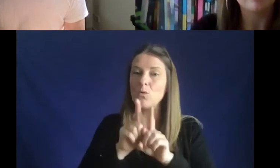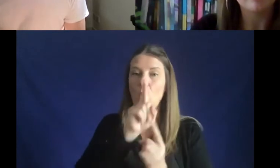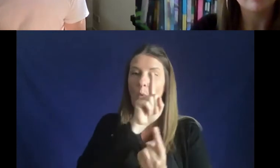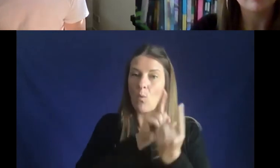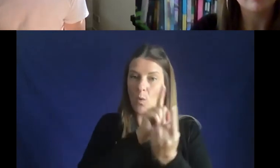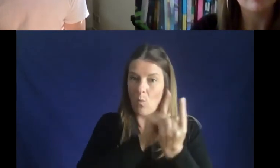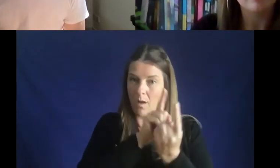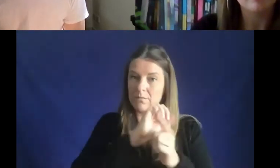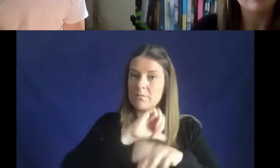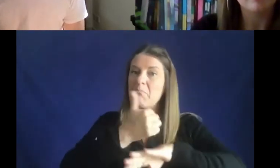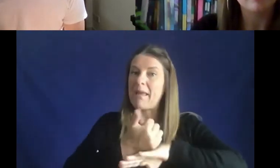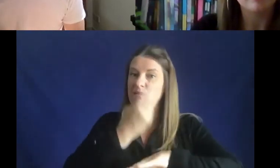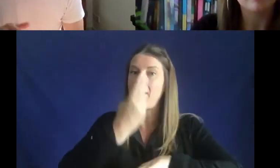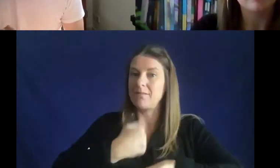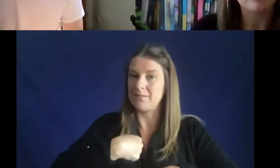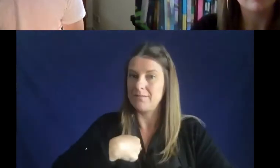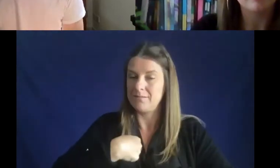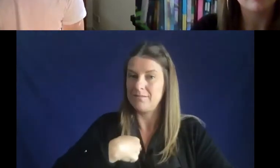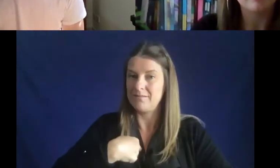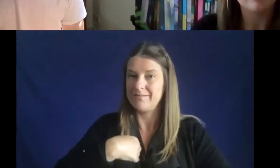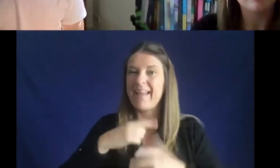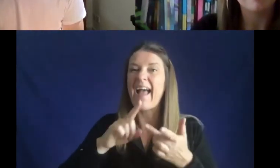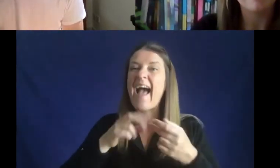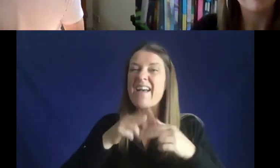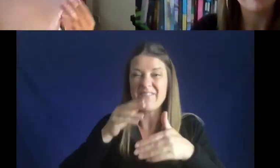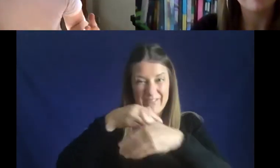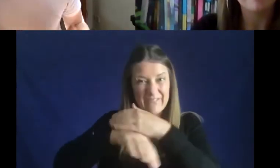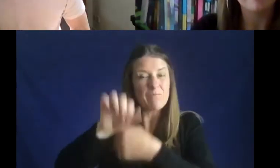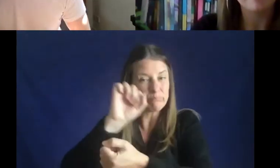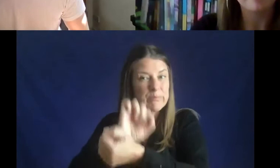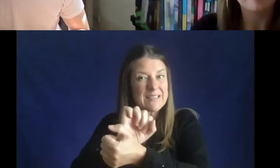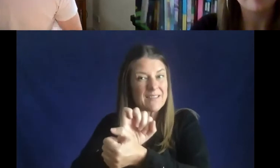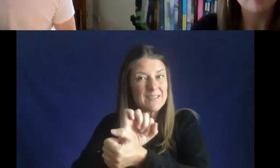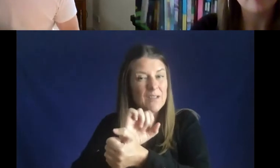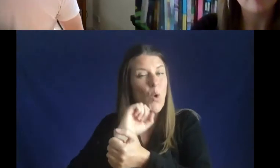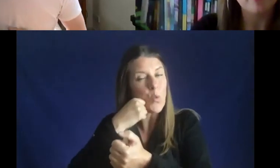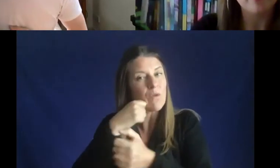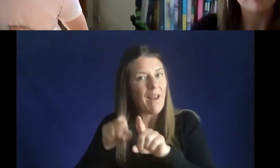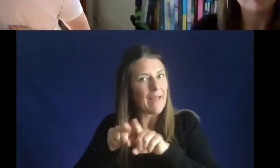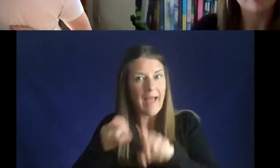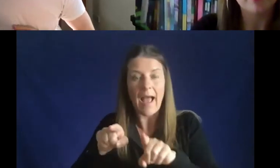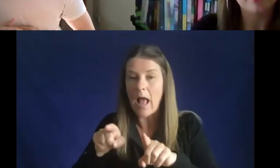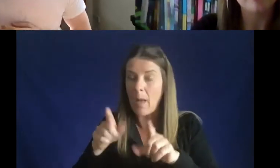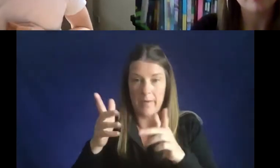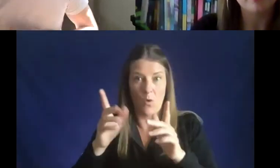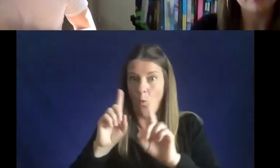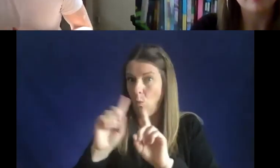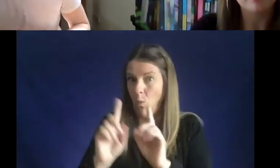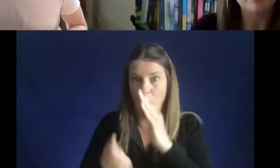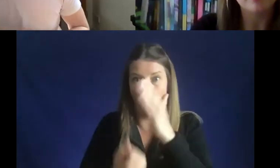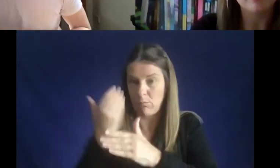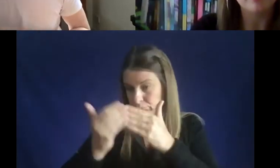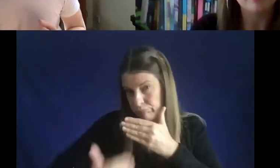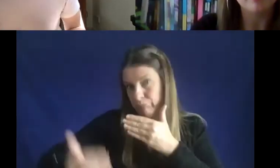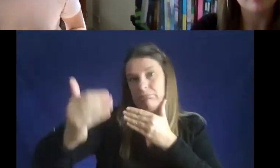had I gone into a prison, that would have been a starting point. And obviously, don't know where it would have went, but I think one-on-one and